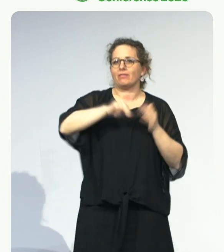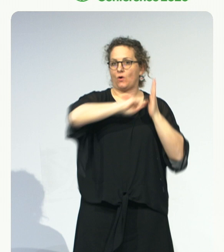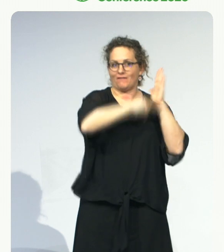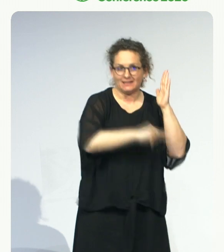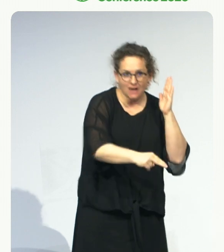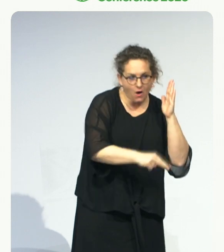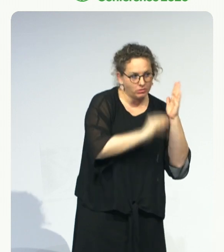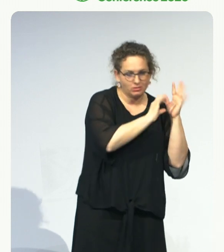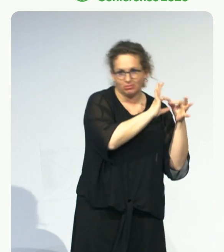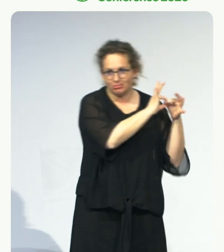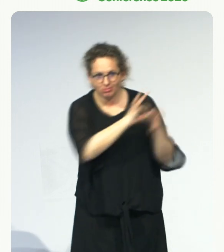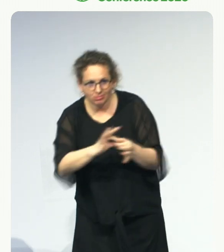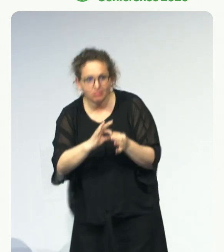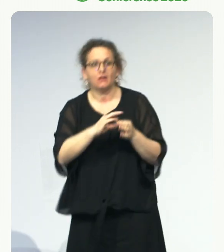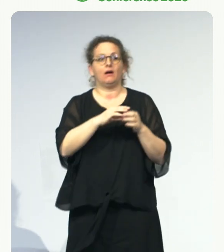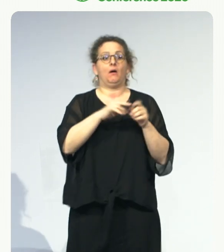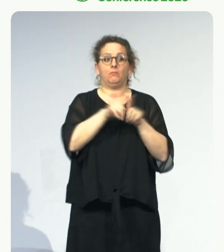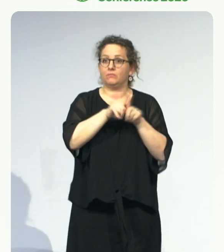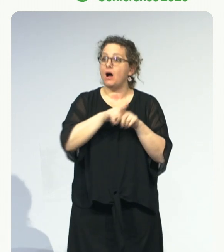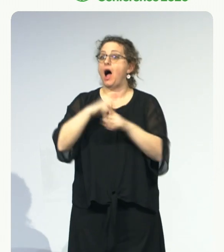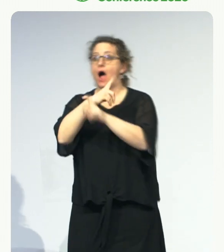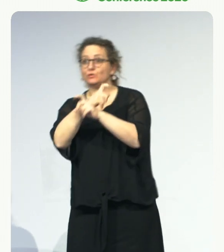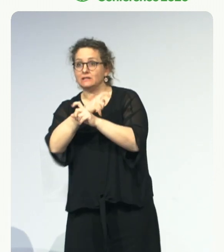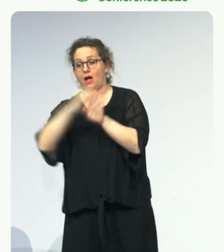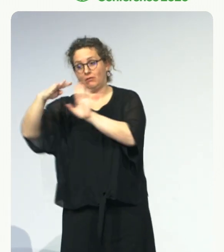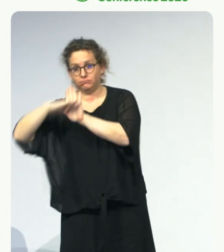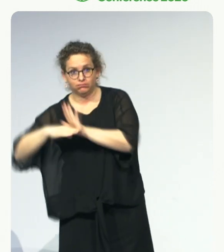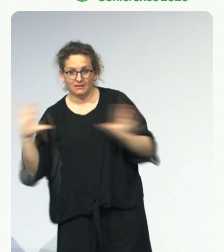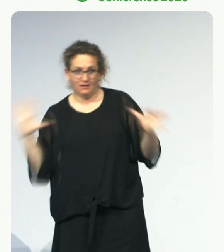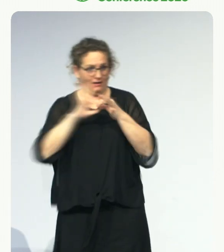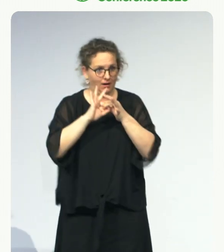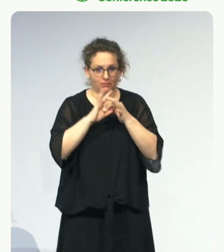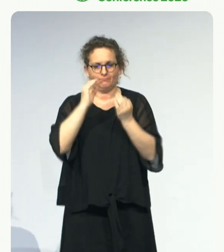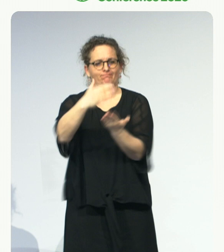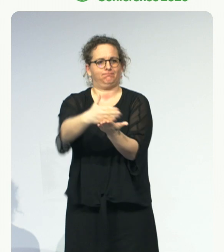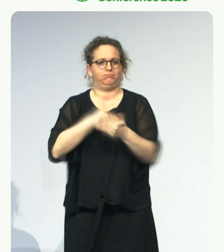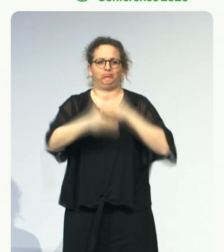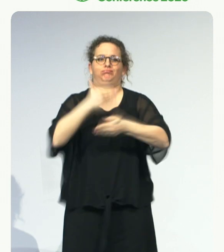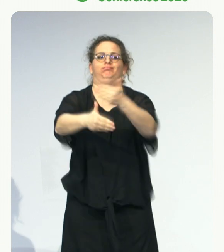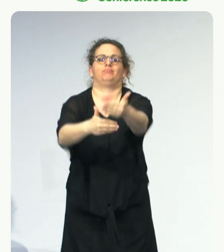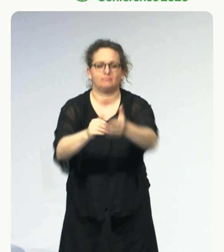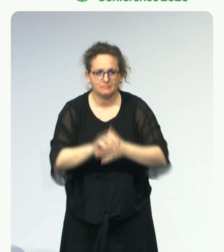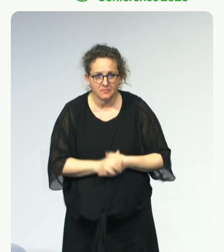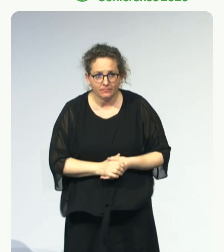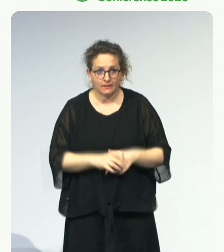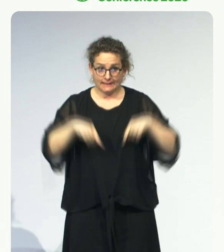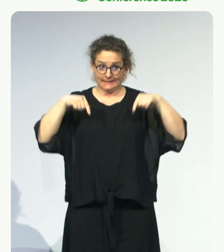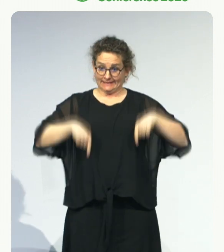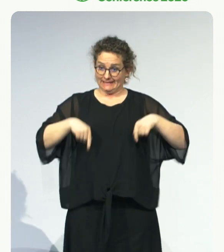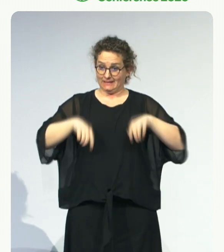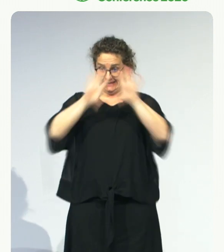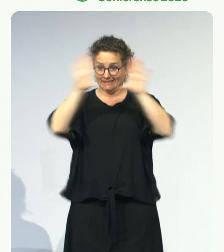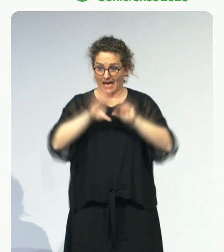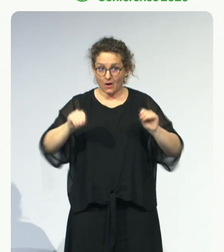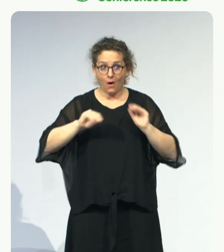conference this year, education, again I quote the government program. For the federal government,